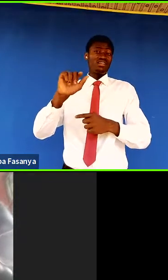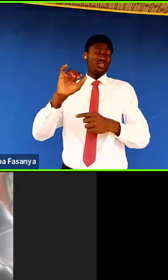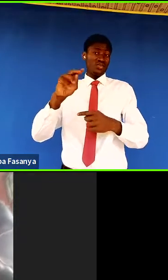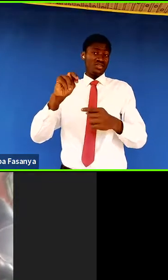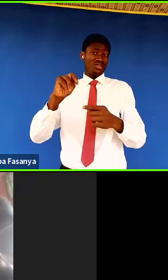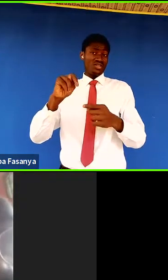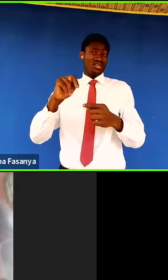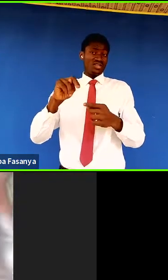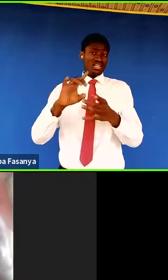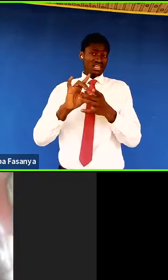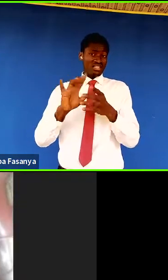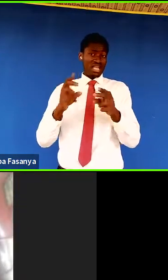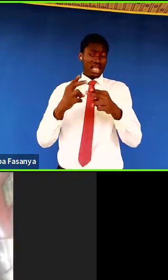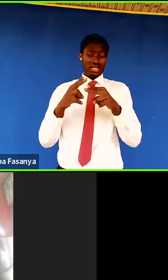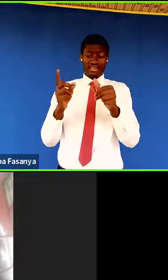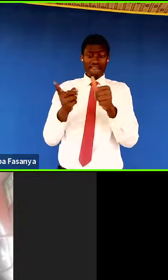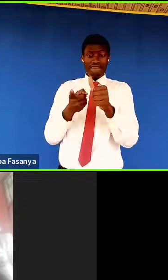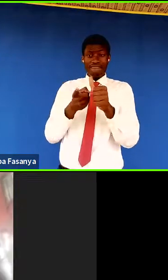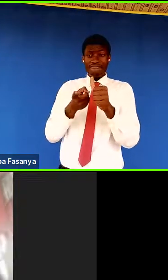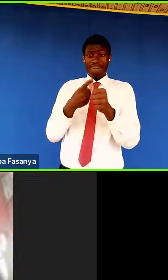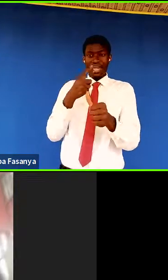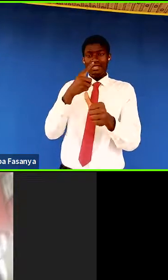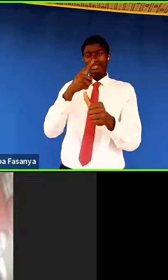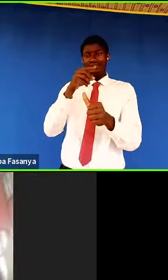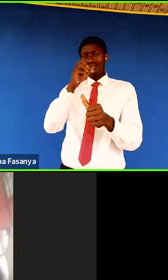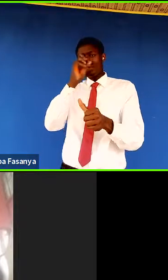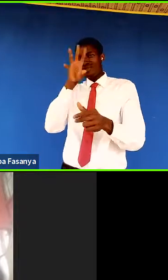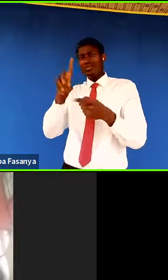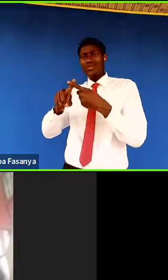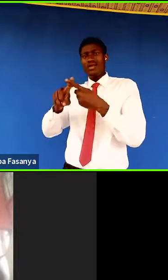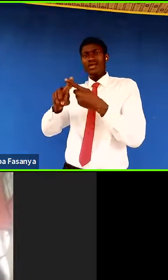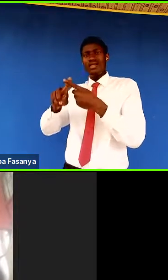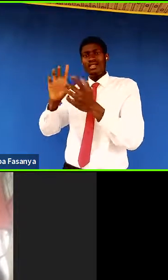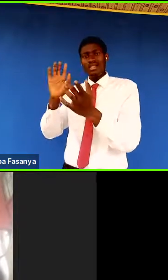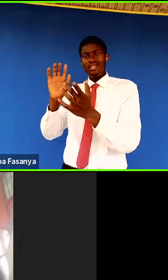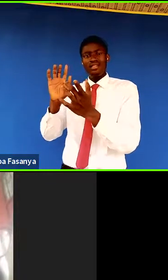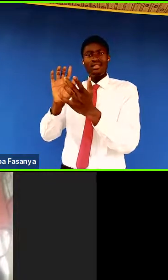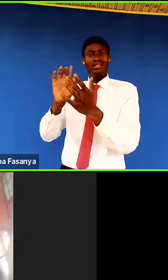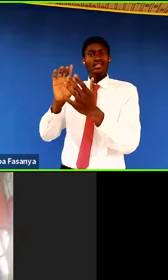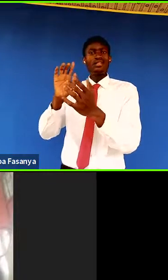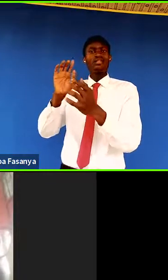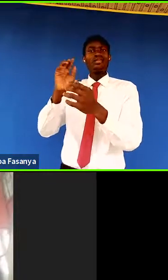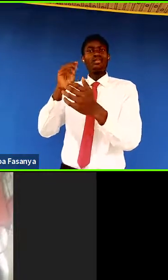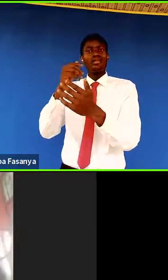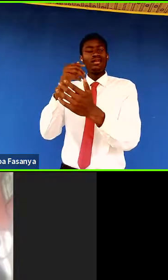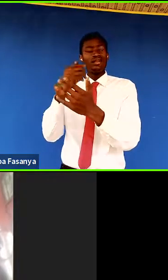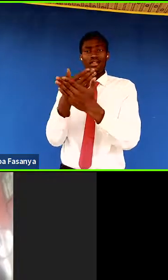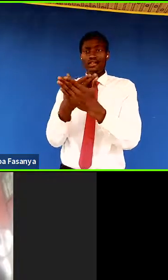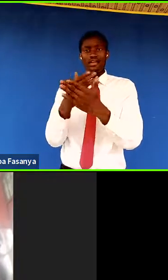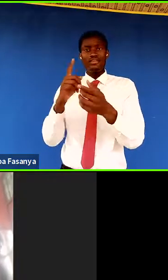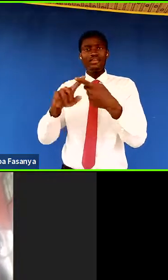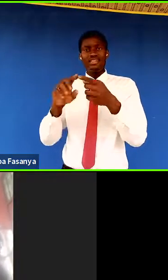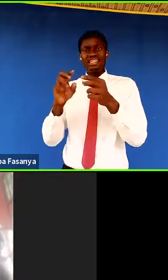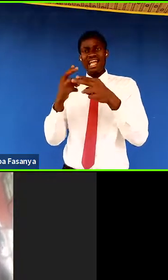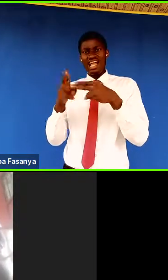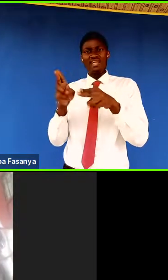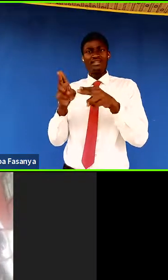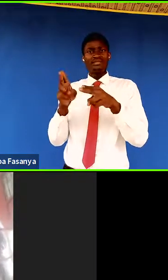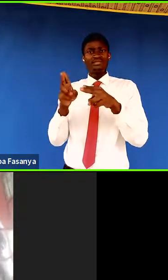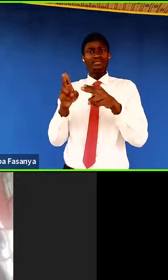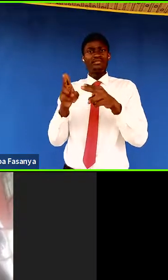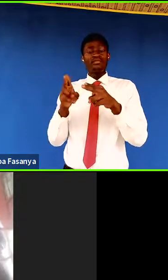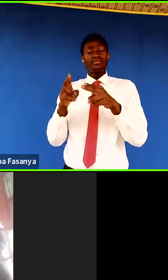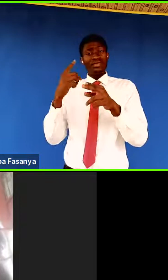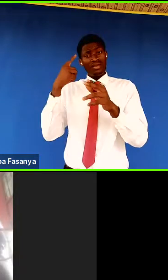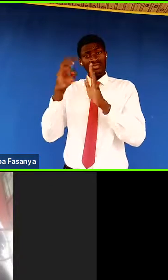eggs would be the Y sperm, okay, and the So if you're trying for female, then maybe you